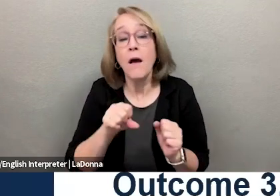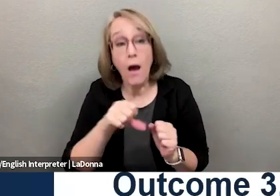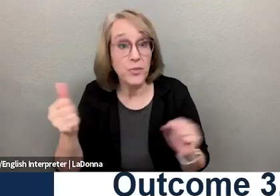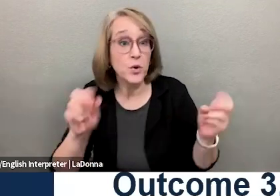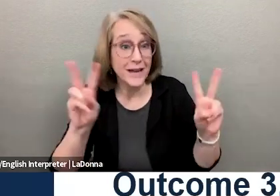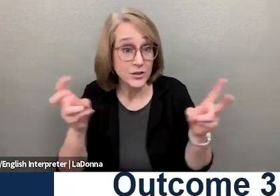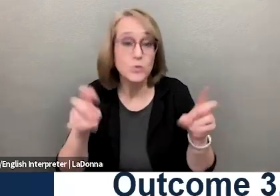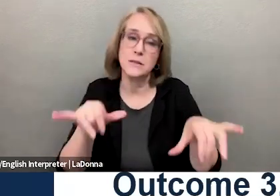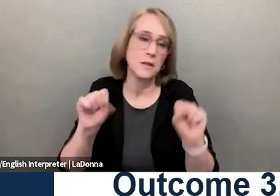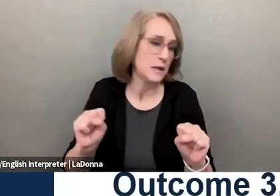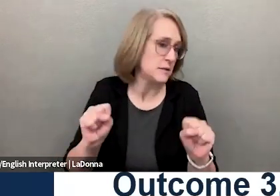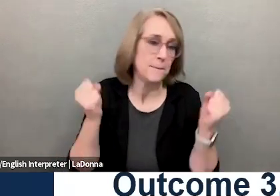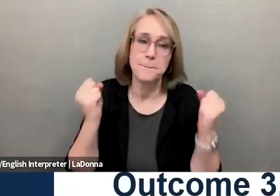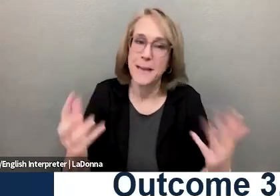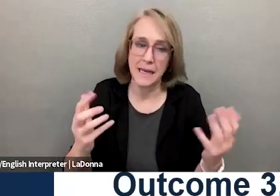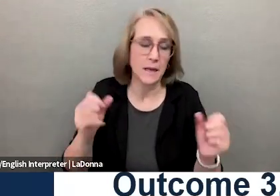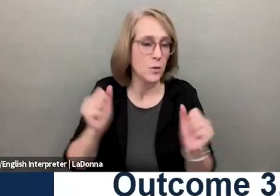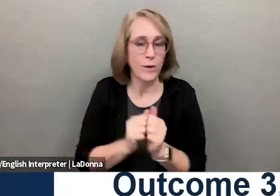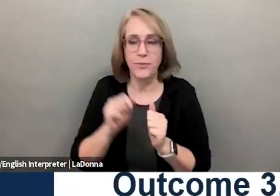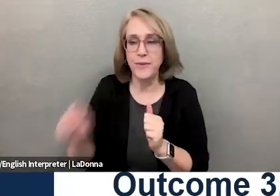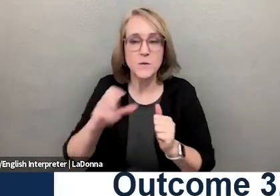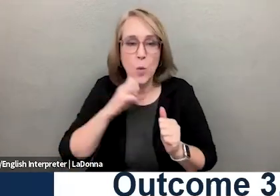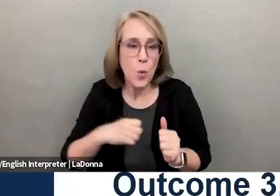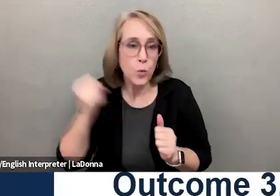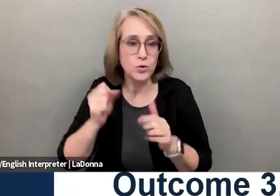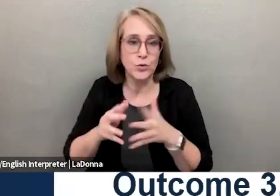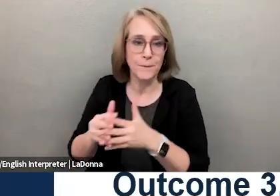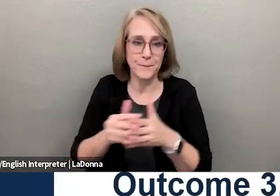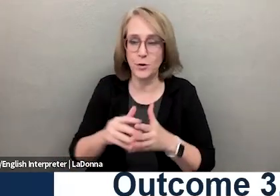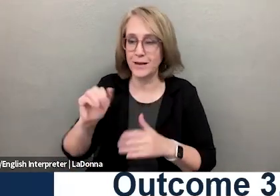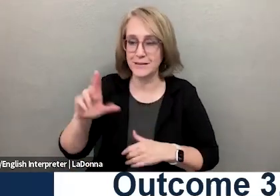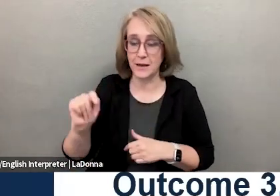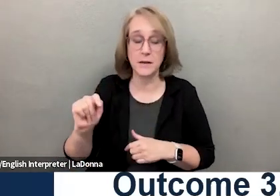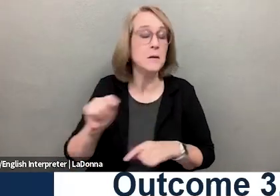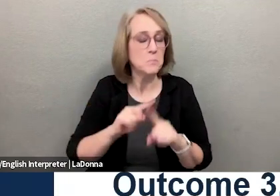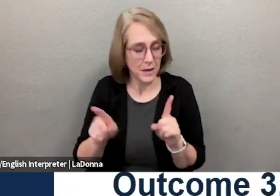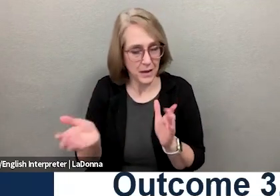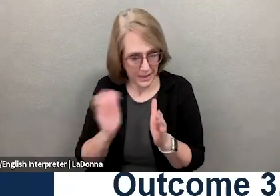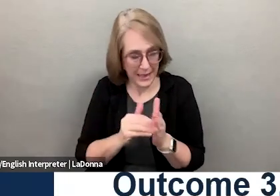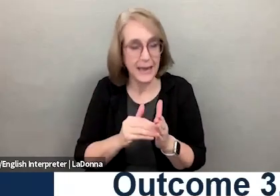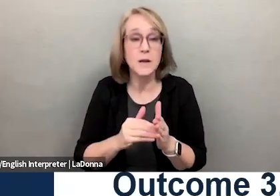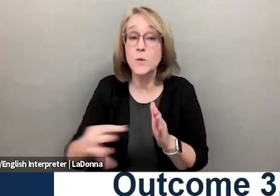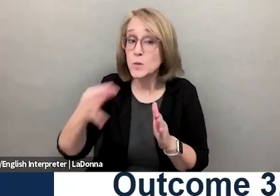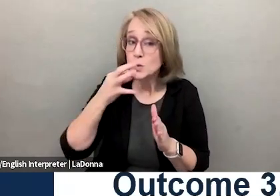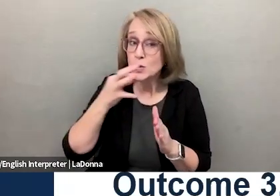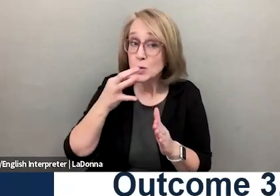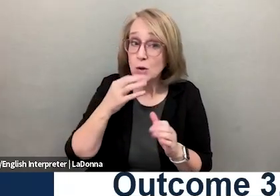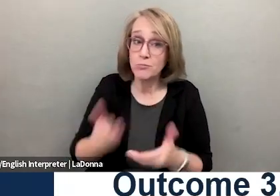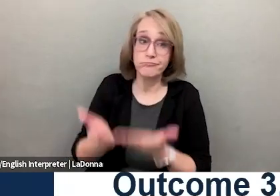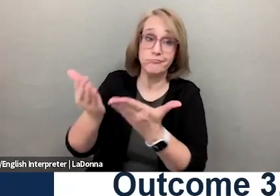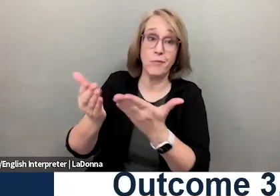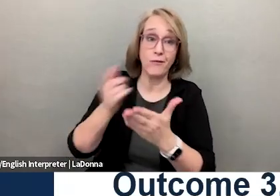issues that we could address through the Older Americans Act, but as I said, it's up for reauthorization. It was